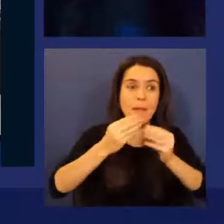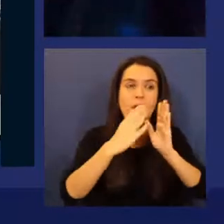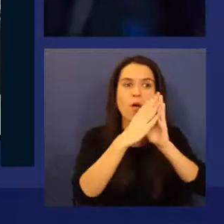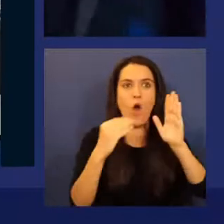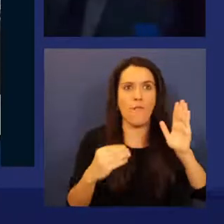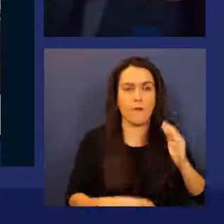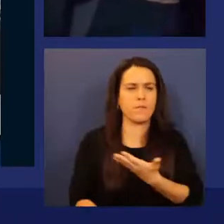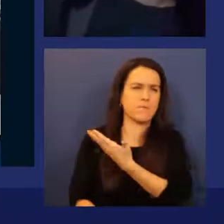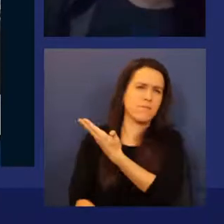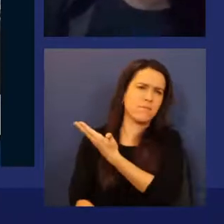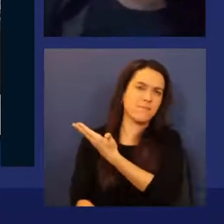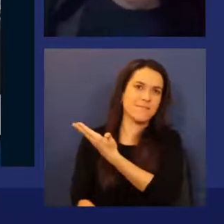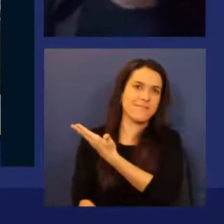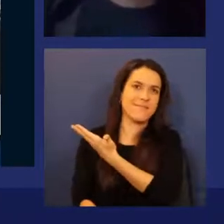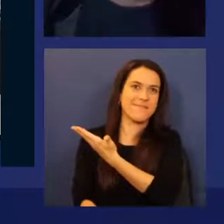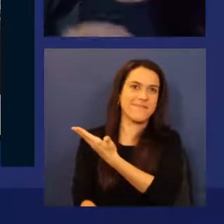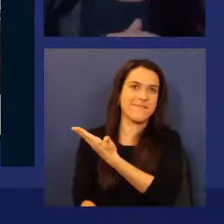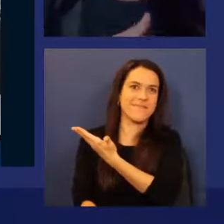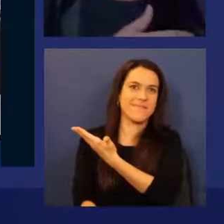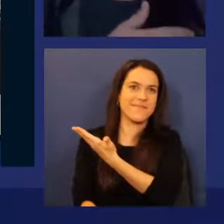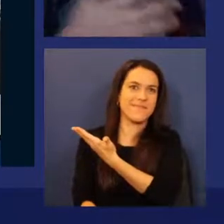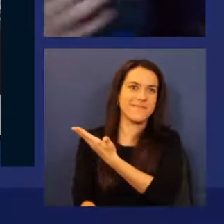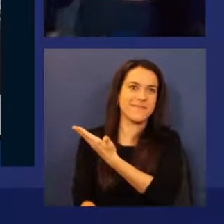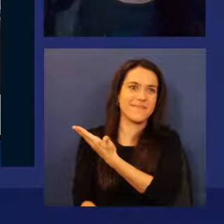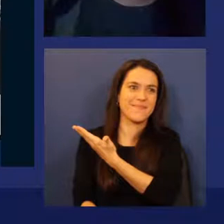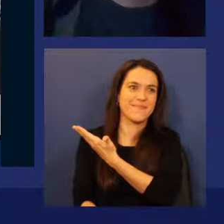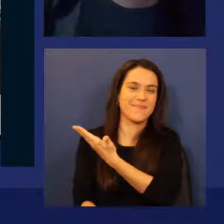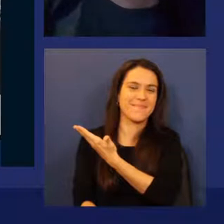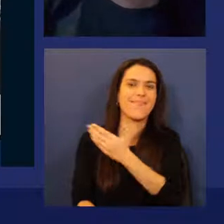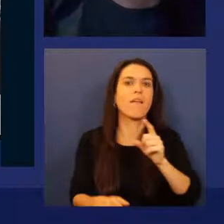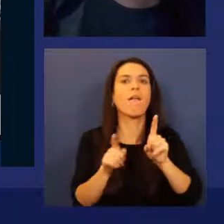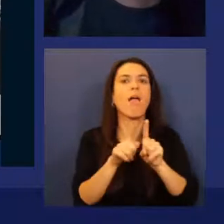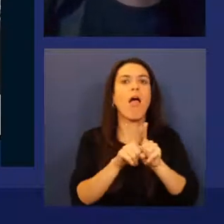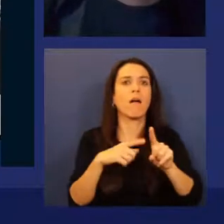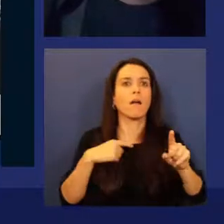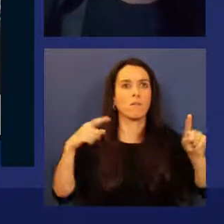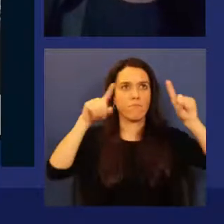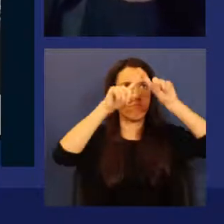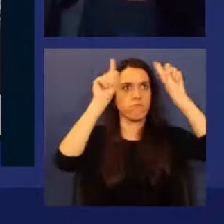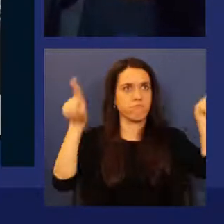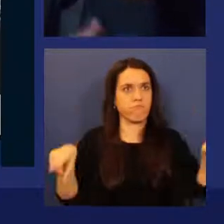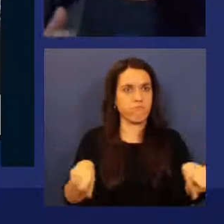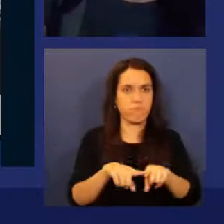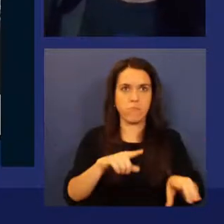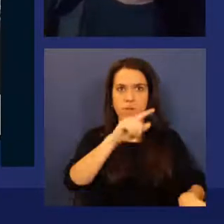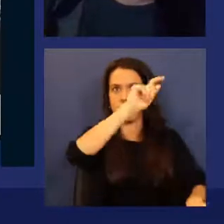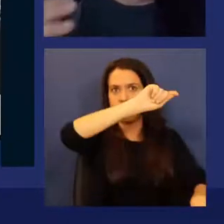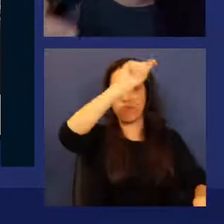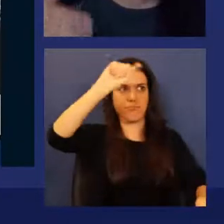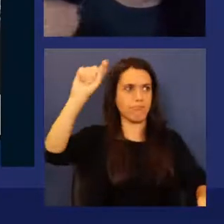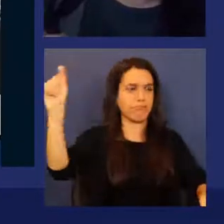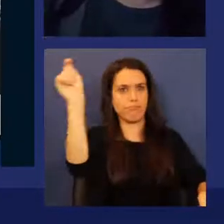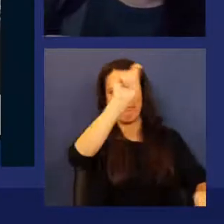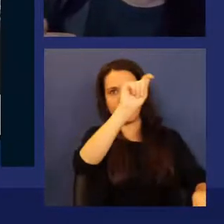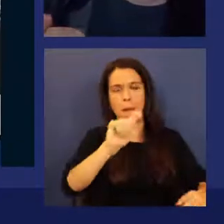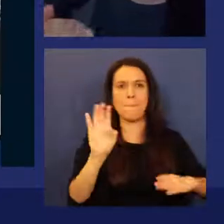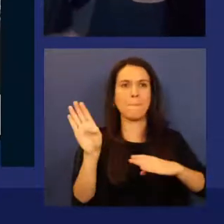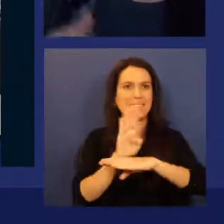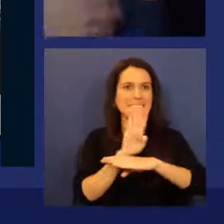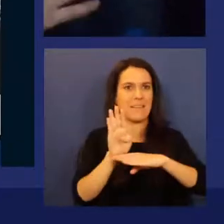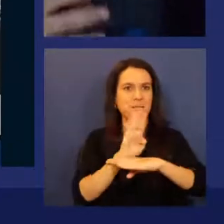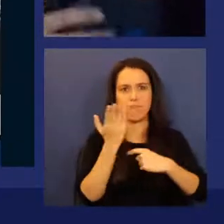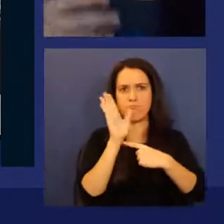literally like whiteboarding it out, being able to present it to a business stakeholder. Oftentimes when I